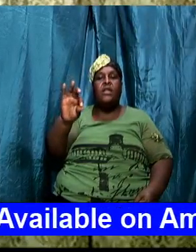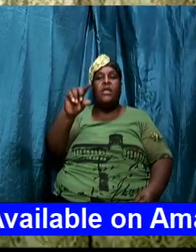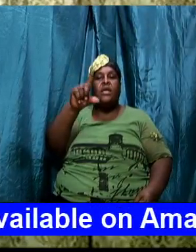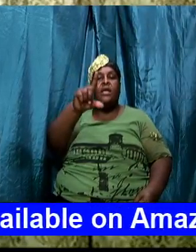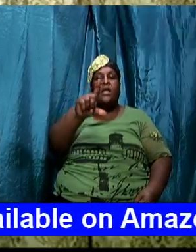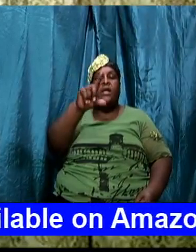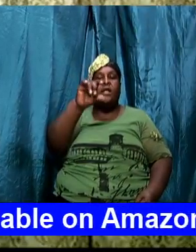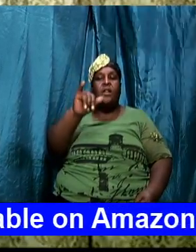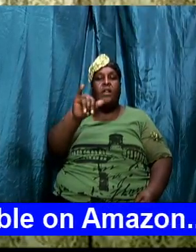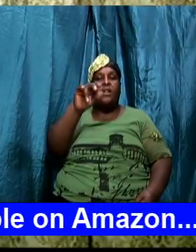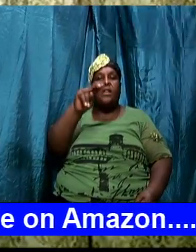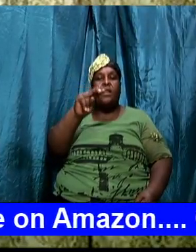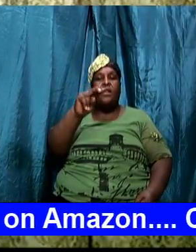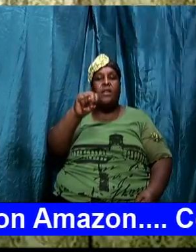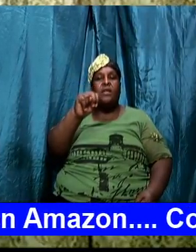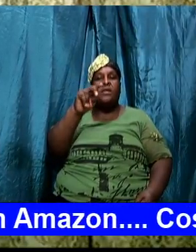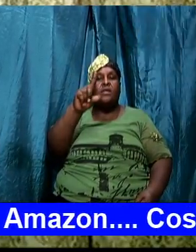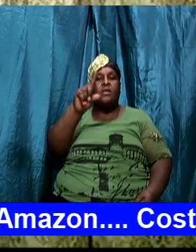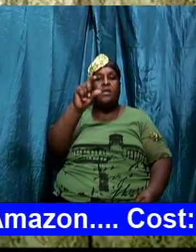WhatsApp